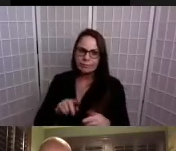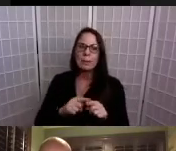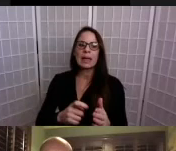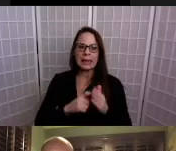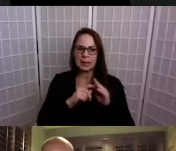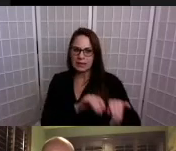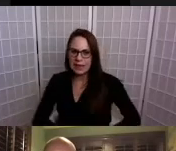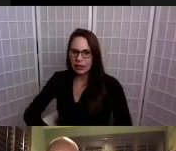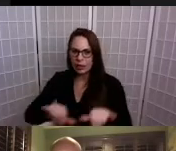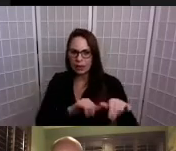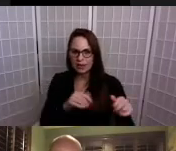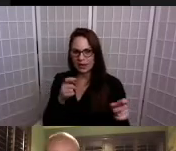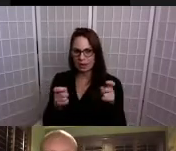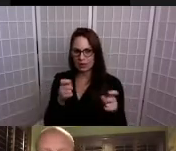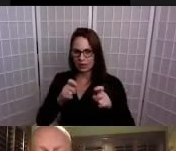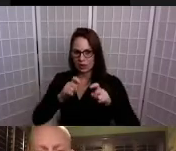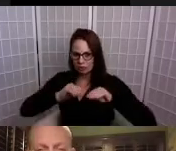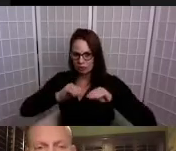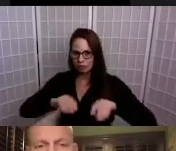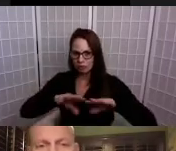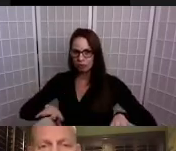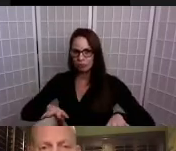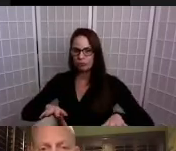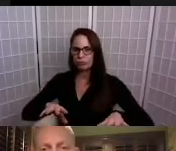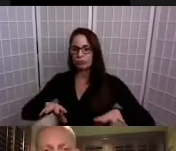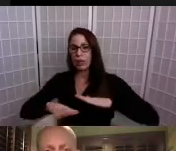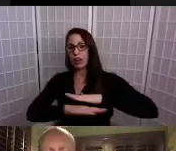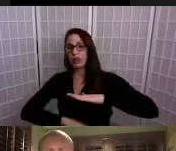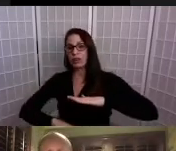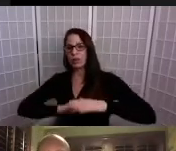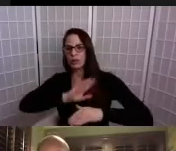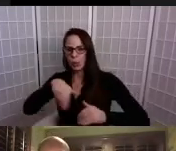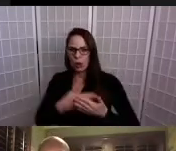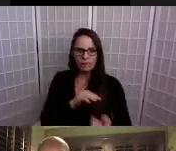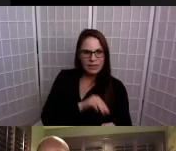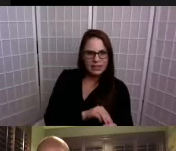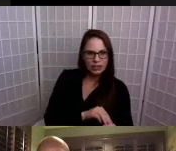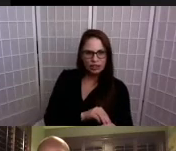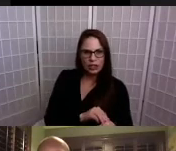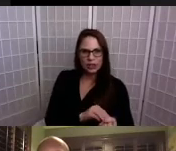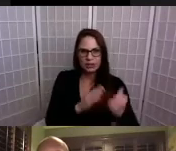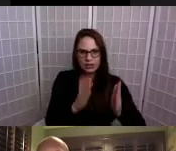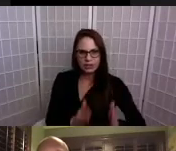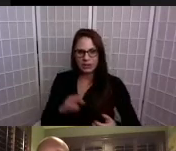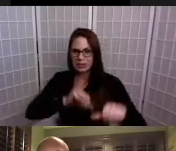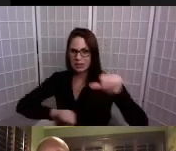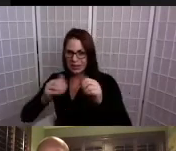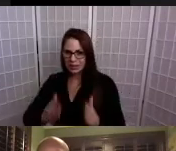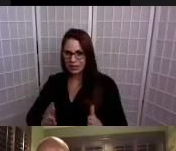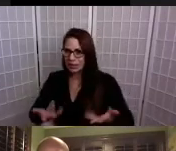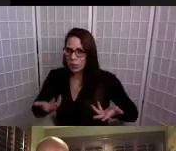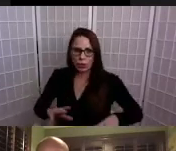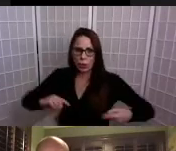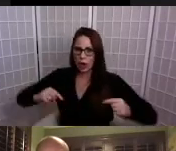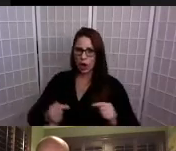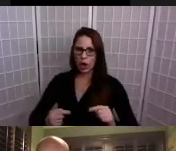of these, as we all, underneath the surface, we're all physicians, we're all scientists. We want to do no harm, but we really want to help